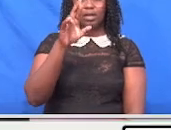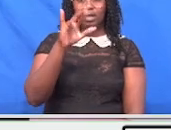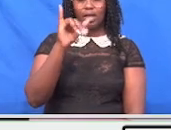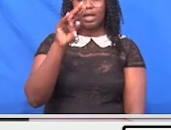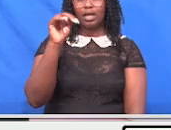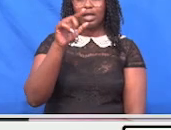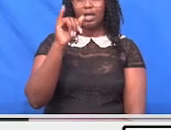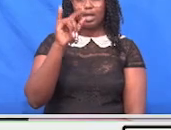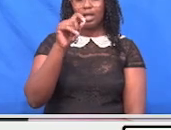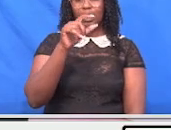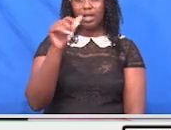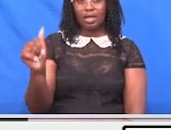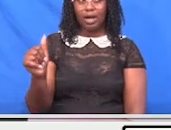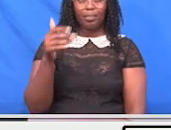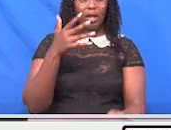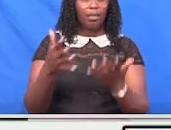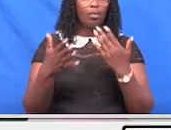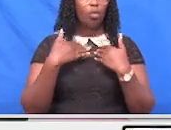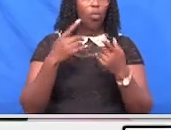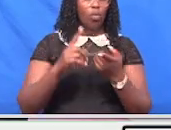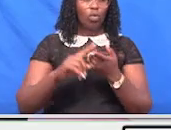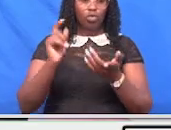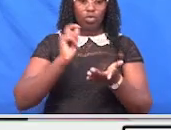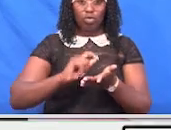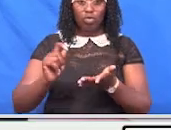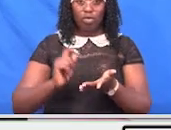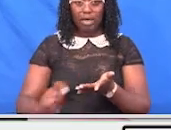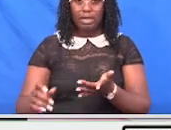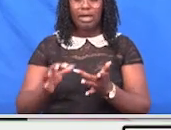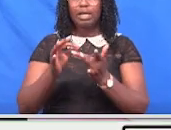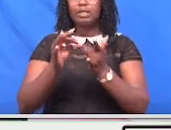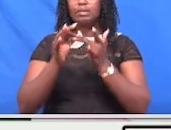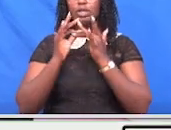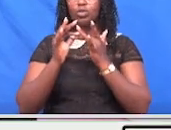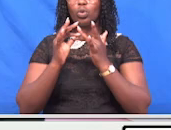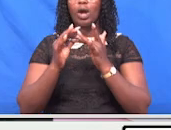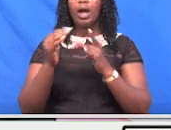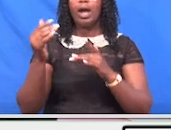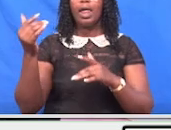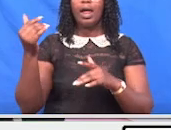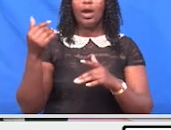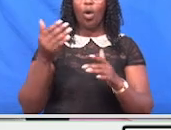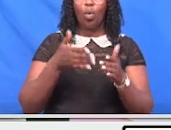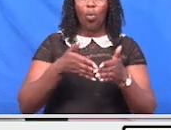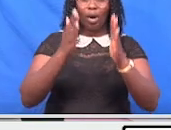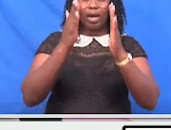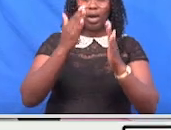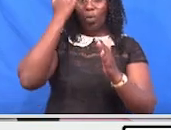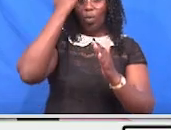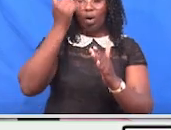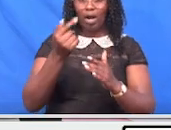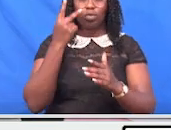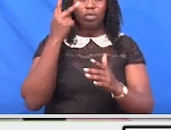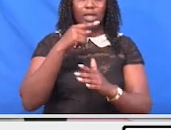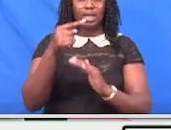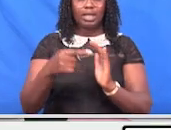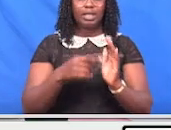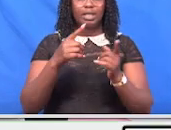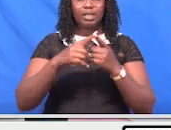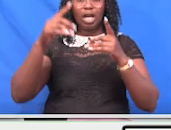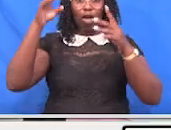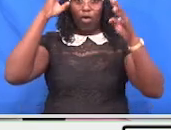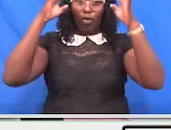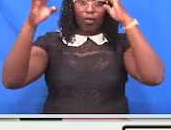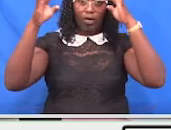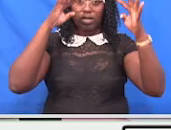name. Maybe you want to write it in special script, because as we've said, this is innovativeness and inventiveness. We are